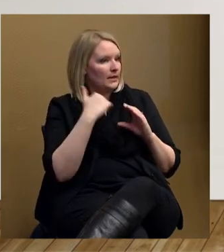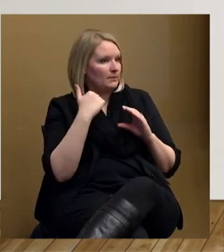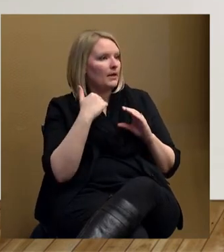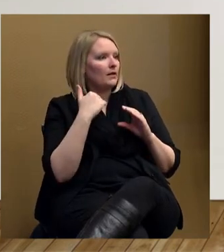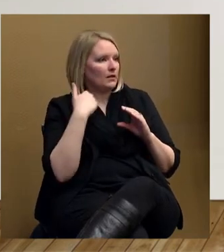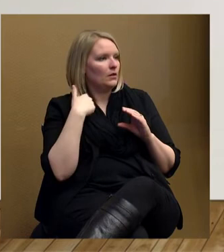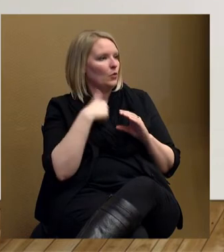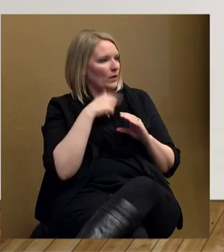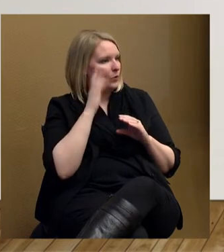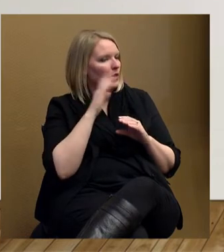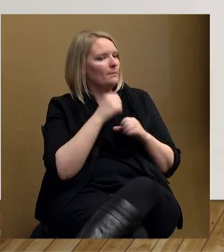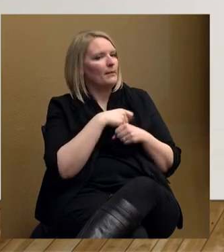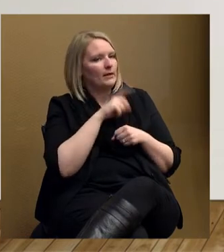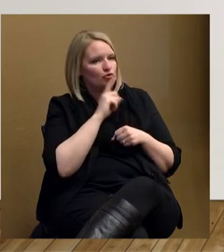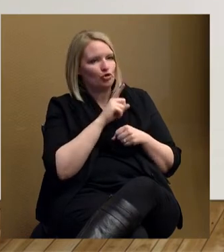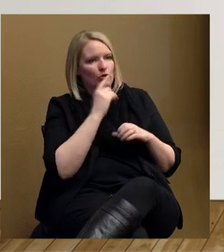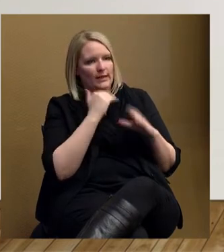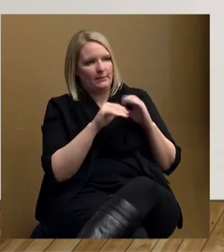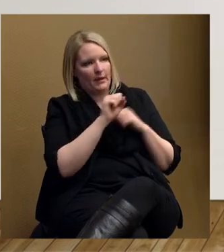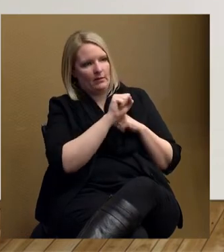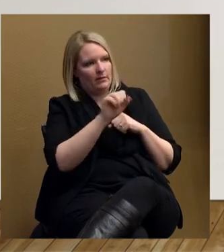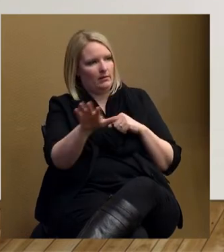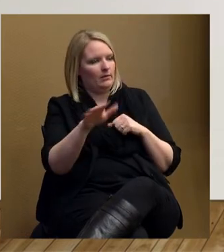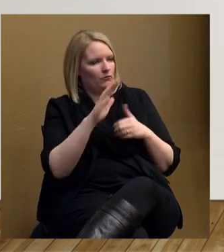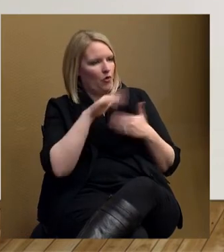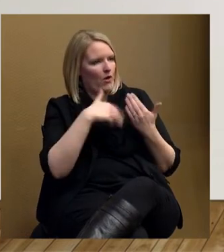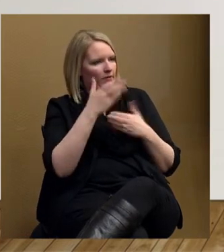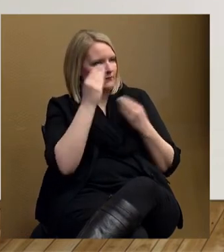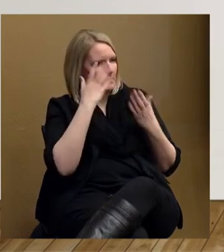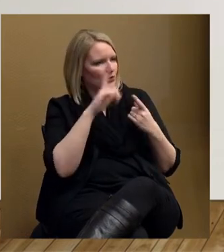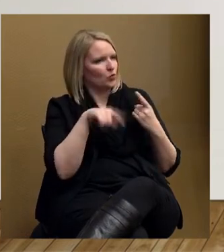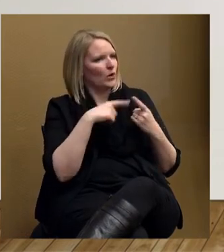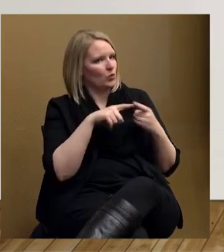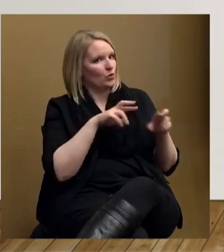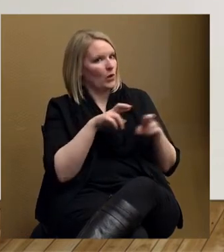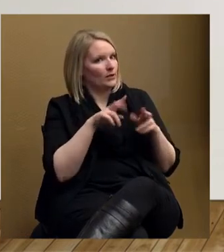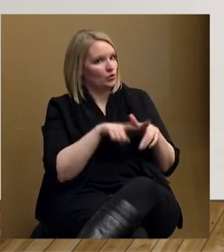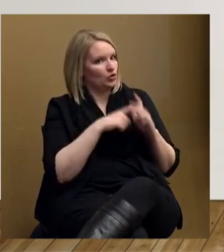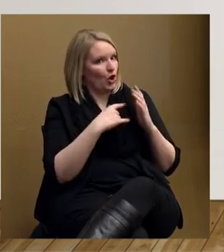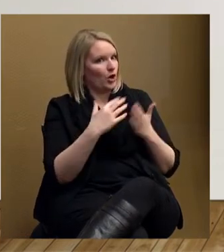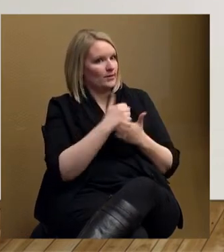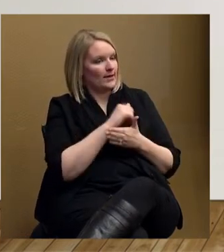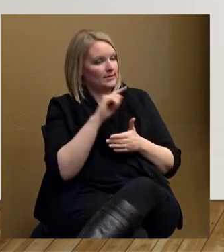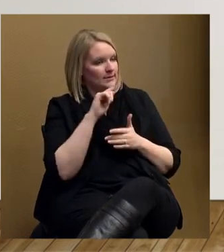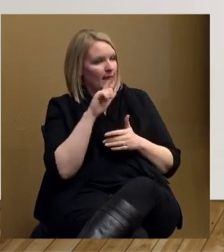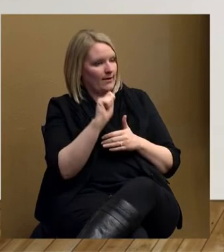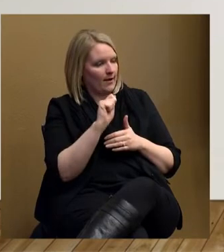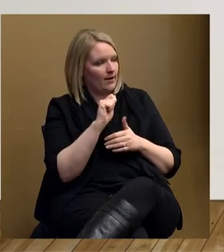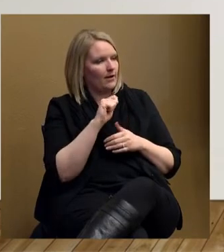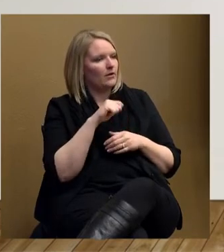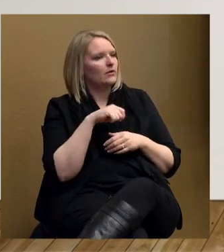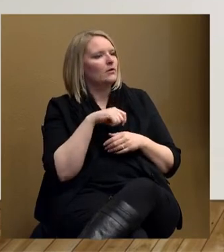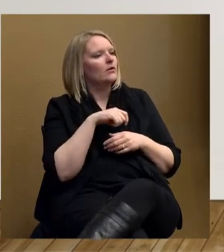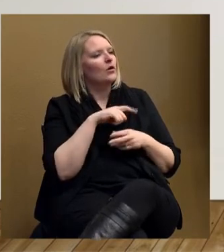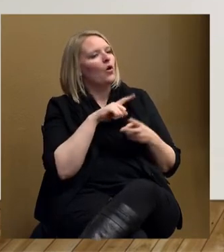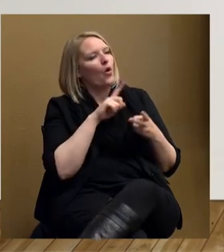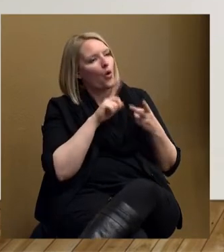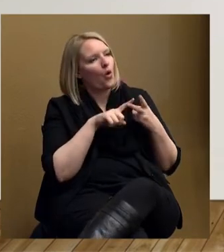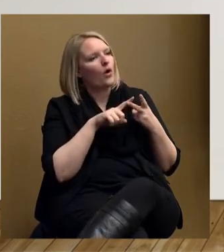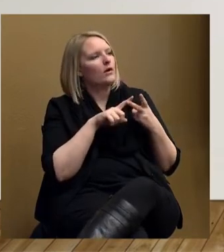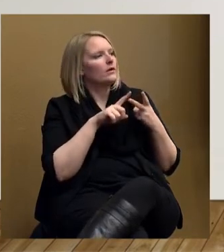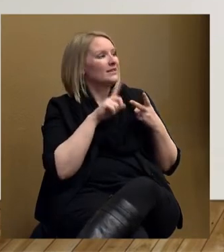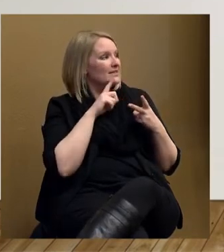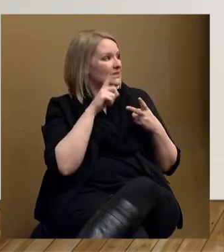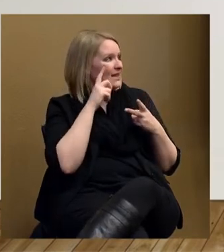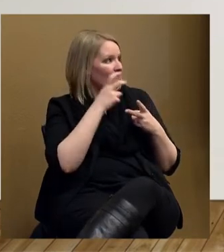and we will be sure to email you that information when we are ready to start collecting data. And or deafblind,